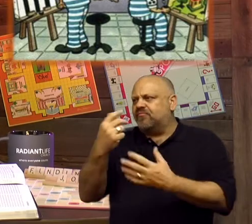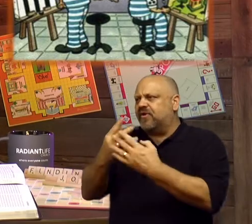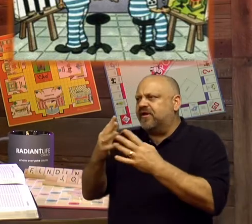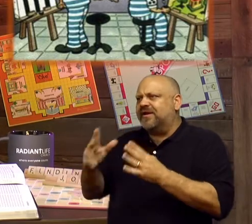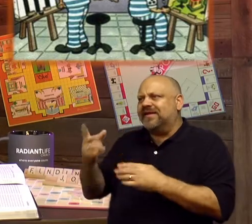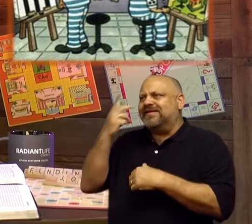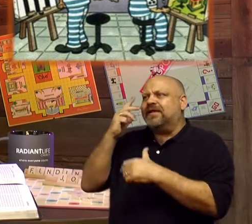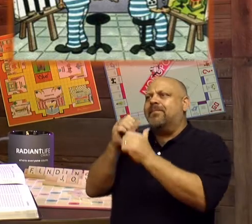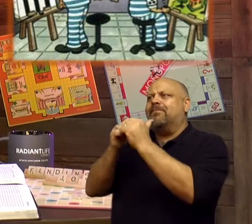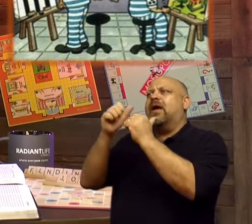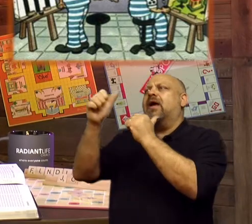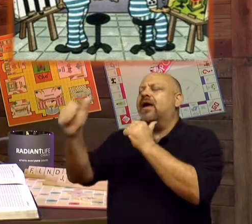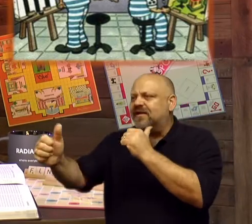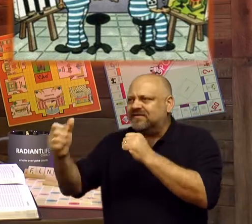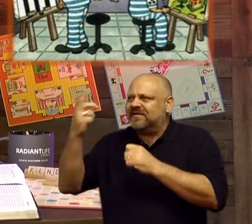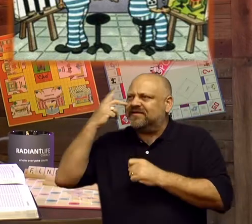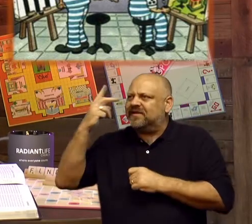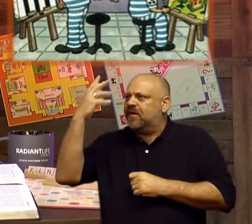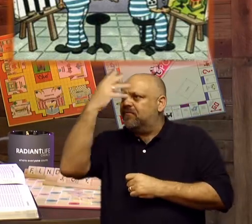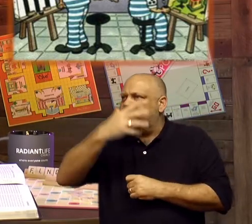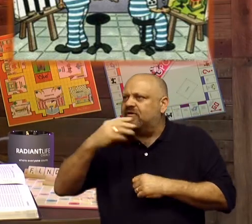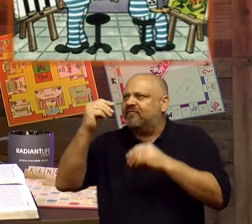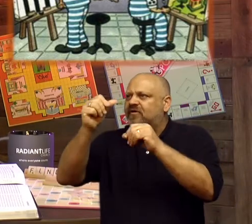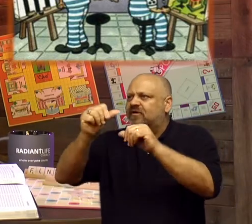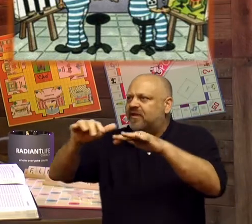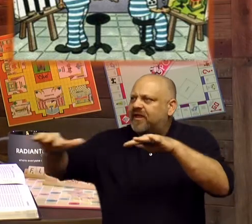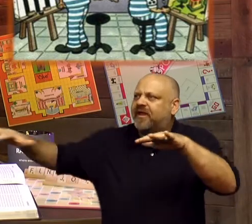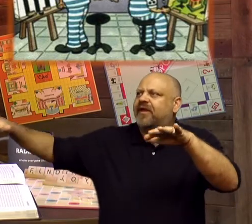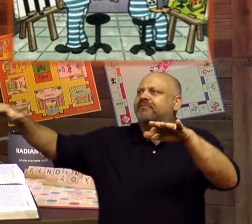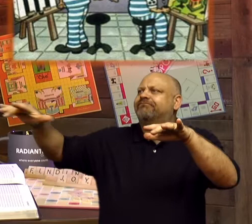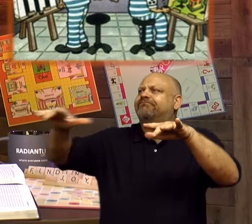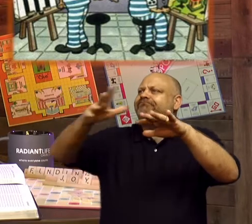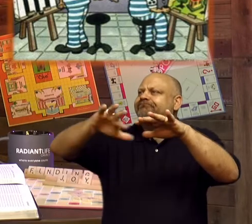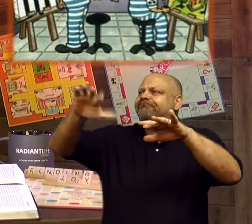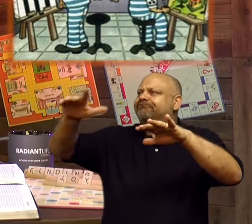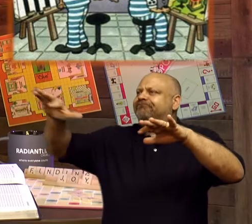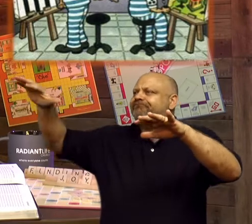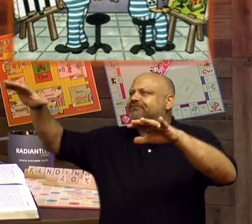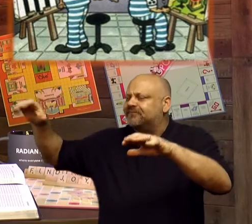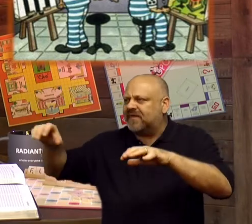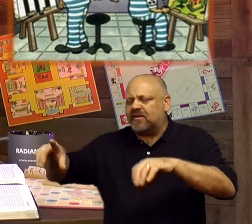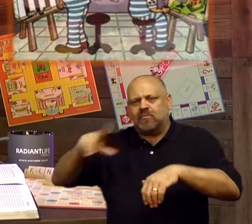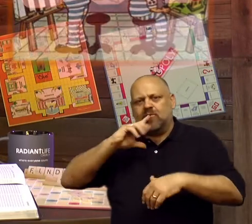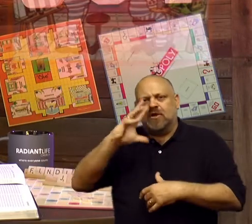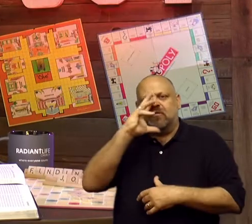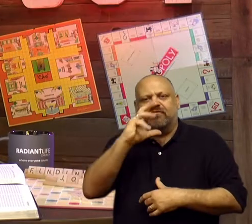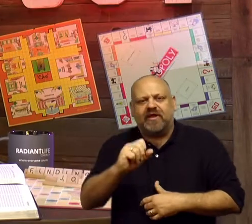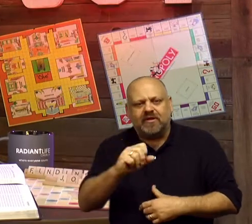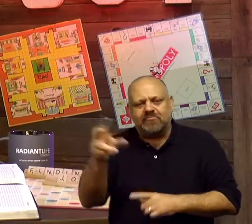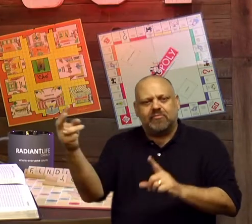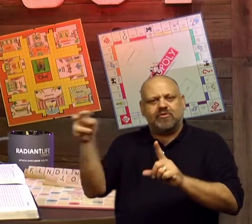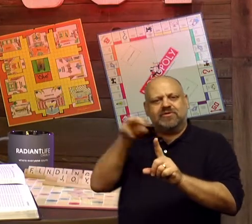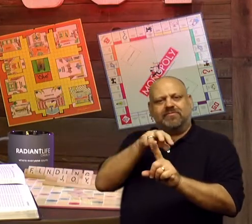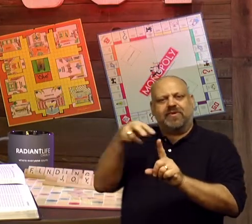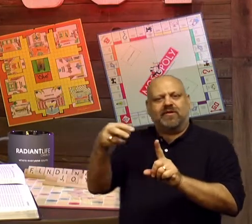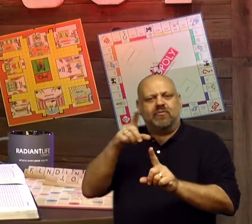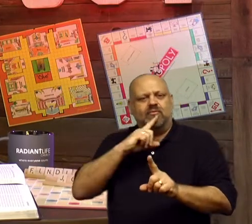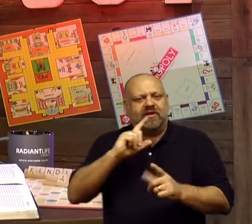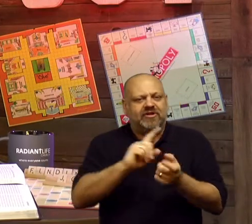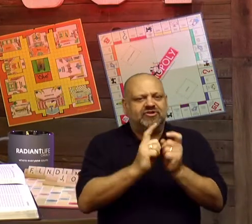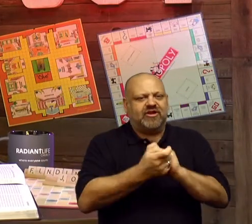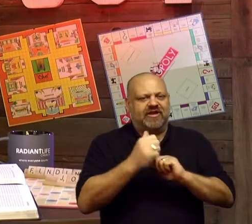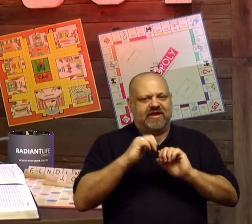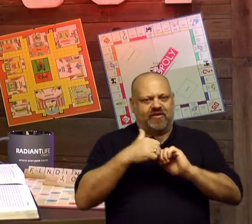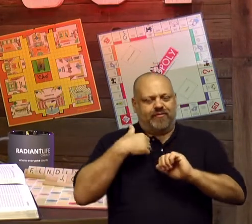can see beyond that and he sees the beautiful landscape. It's so fascinating, perspective. It can